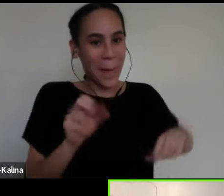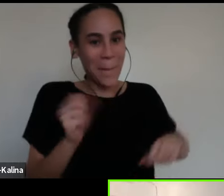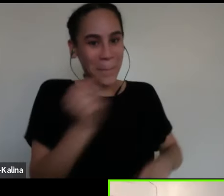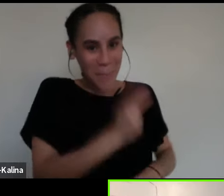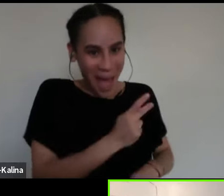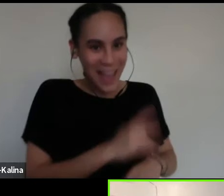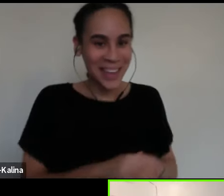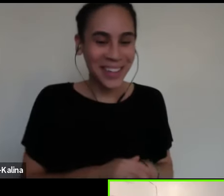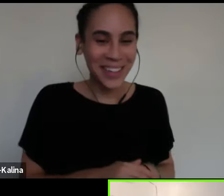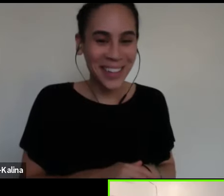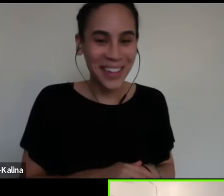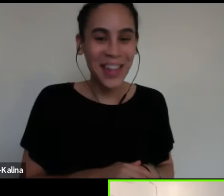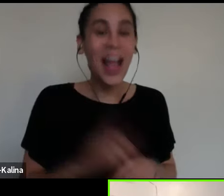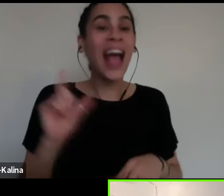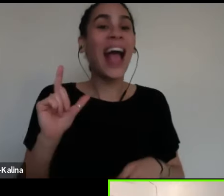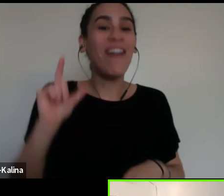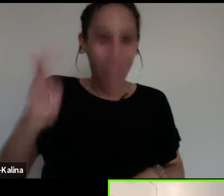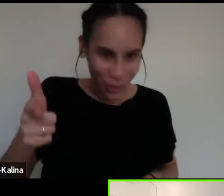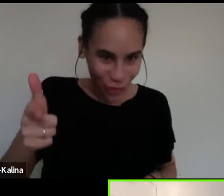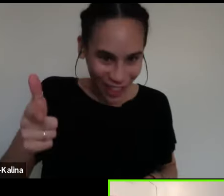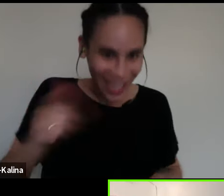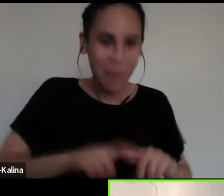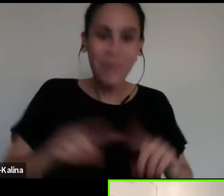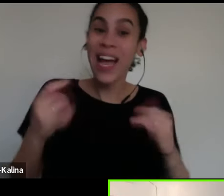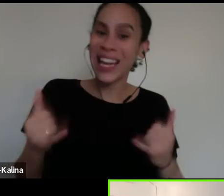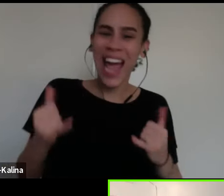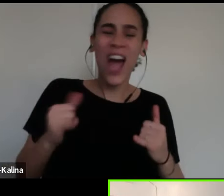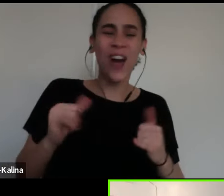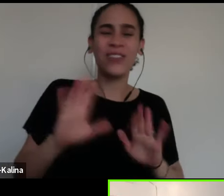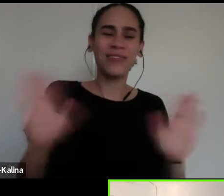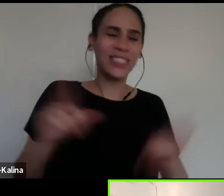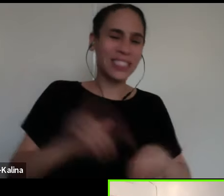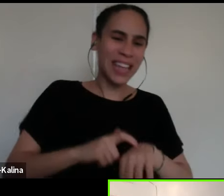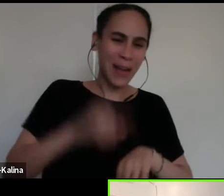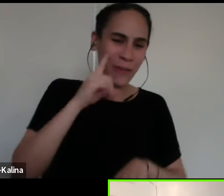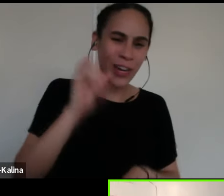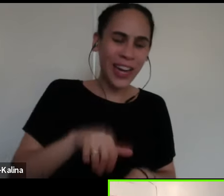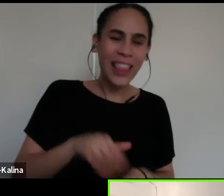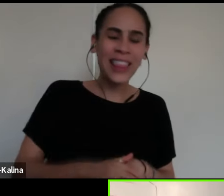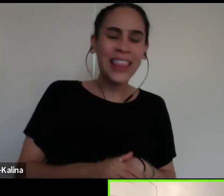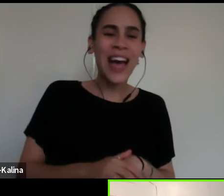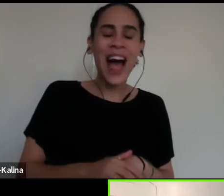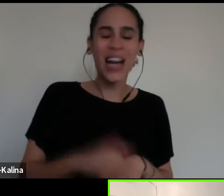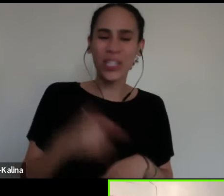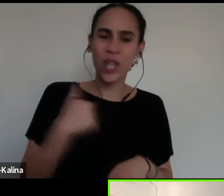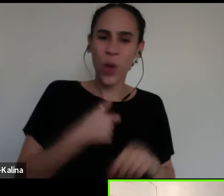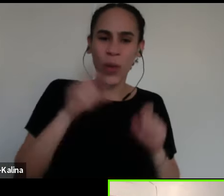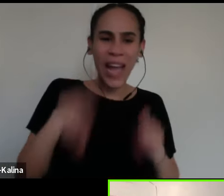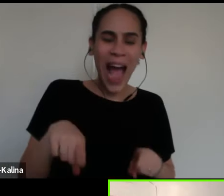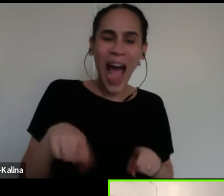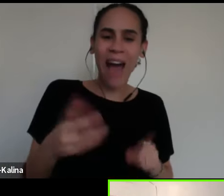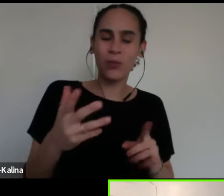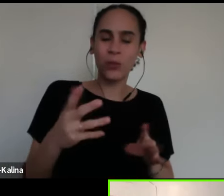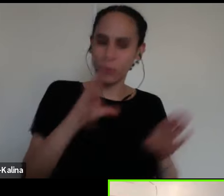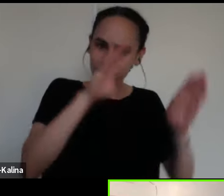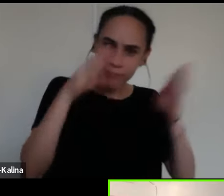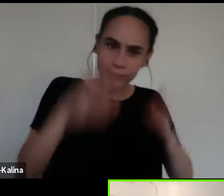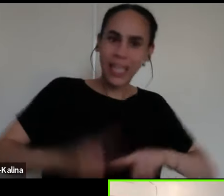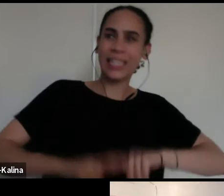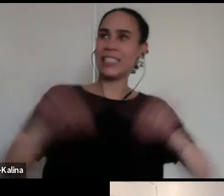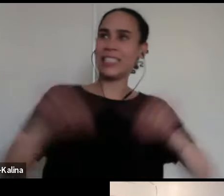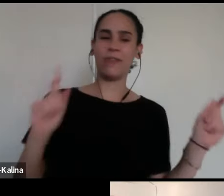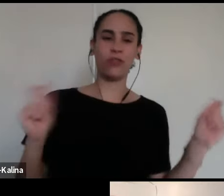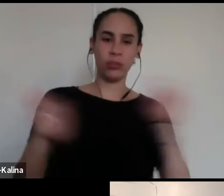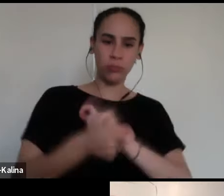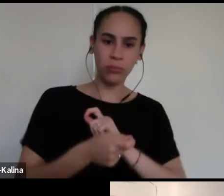go back. Eventually, but now's not the time, and it's not near to our feet. So we're just going to have to do things differently.